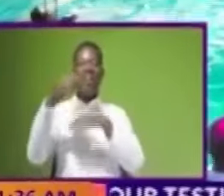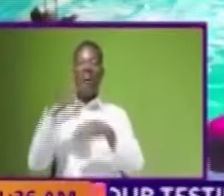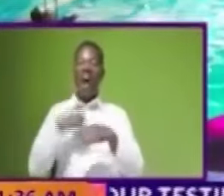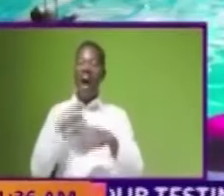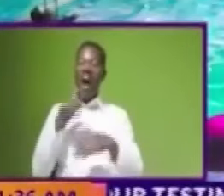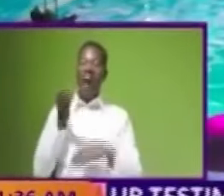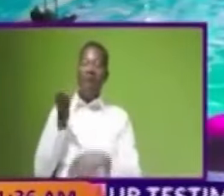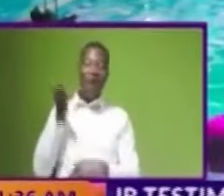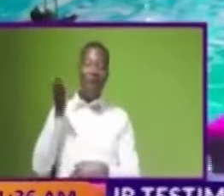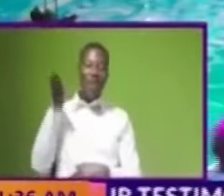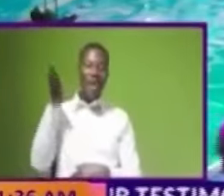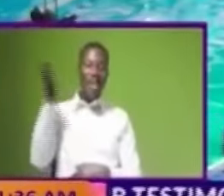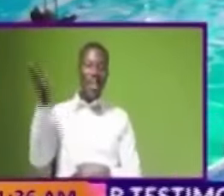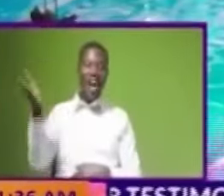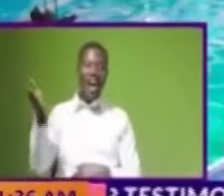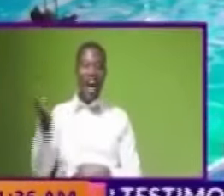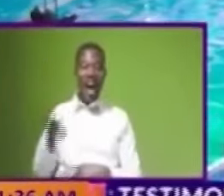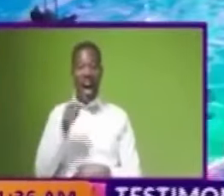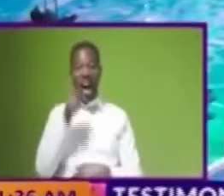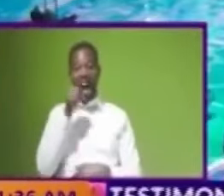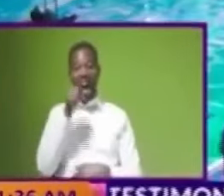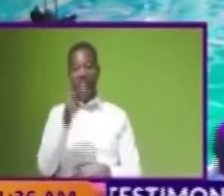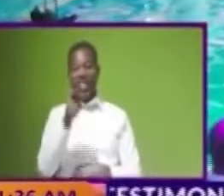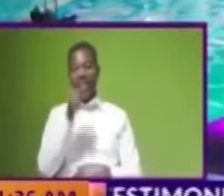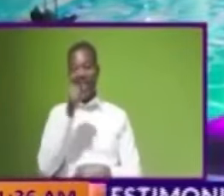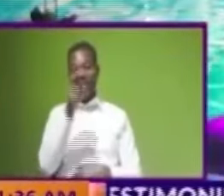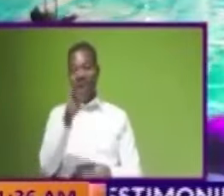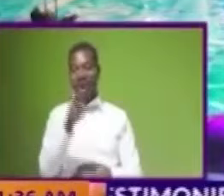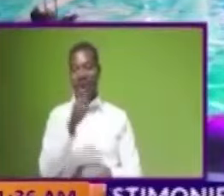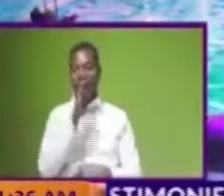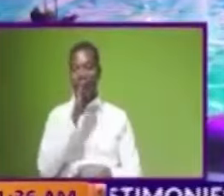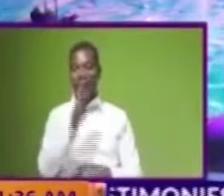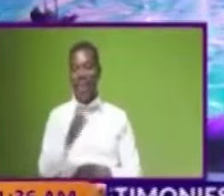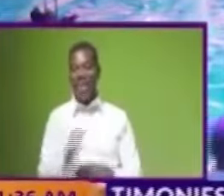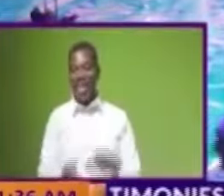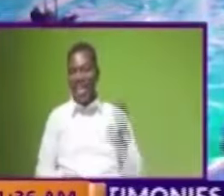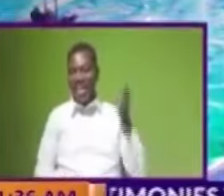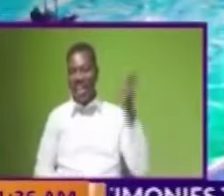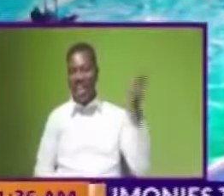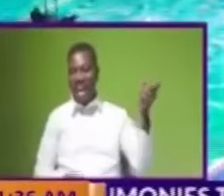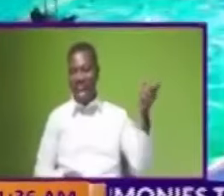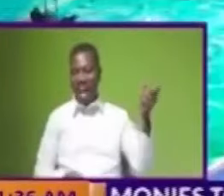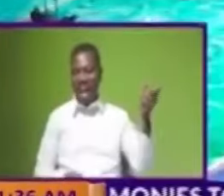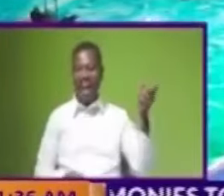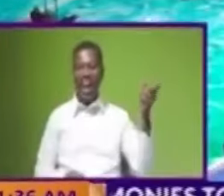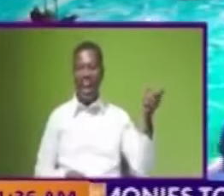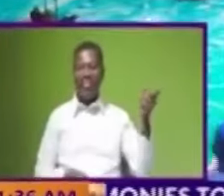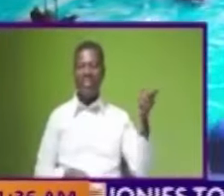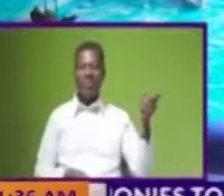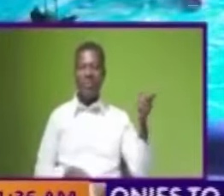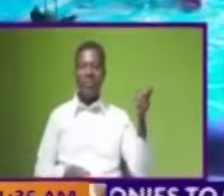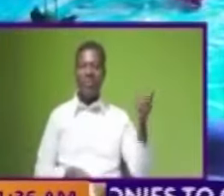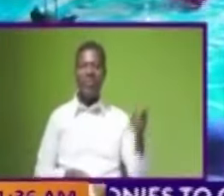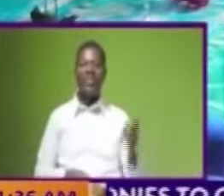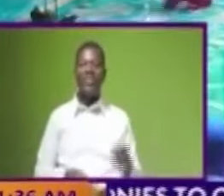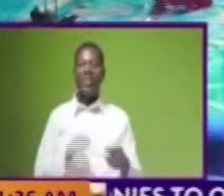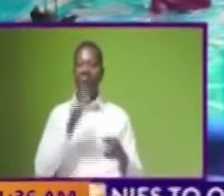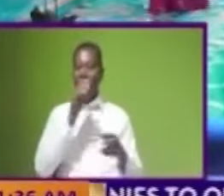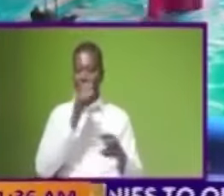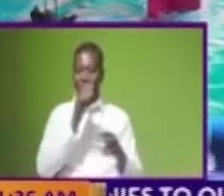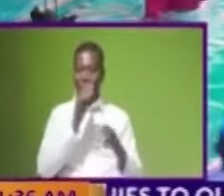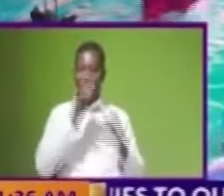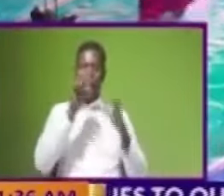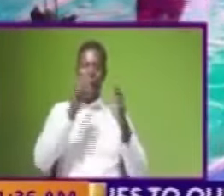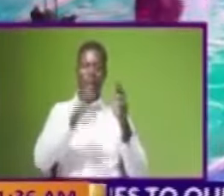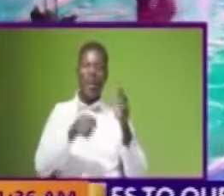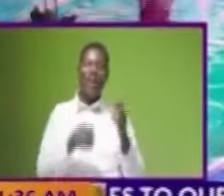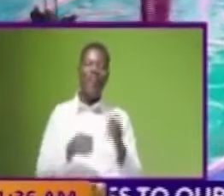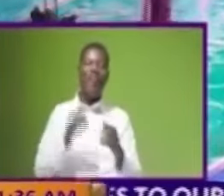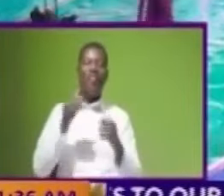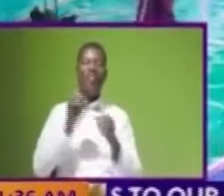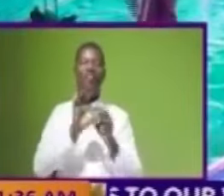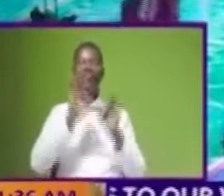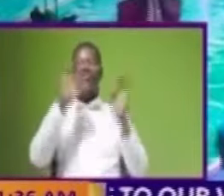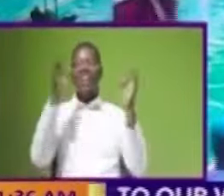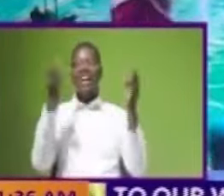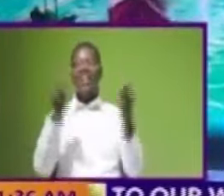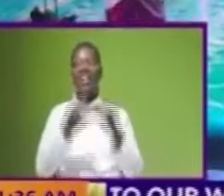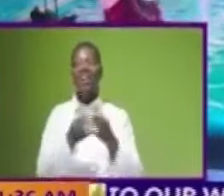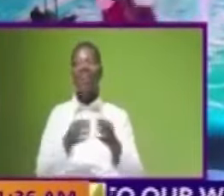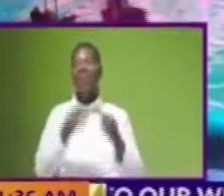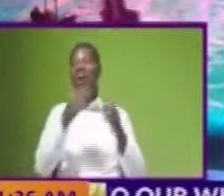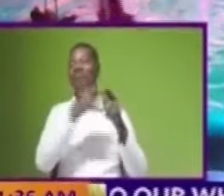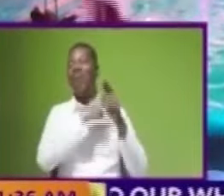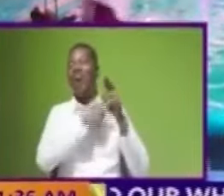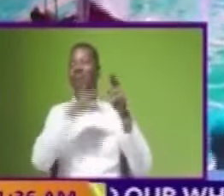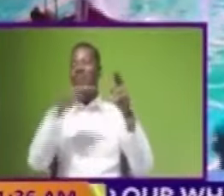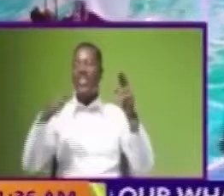mi o cheme e normal yes Because mi min chantro, timi udi mi duru kotwa. Bibiye ni wa, u kwa